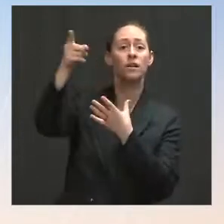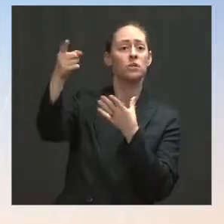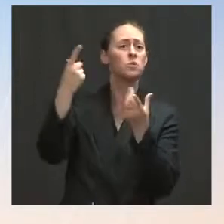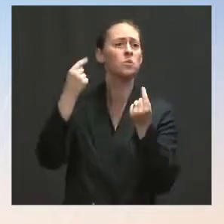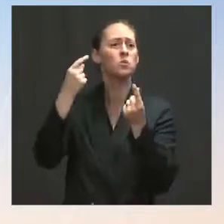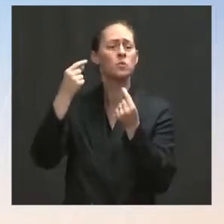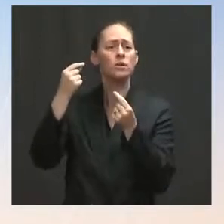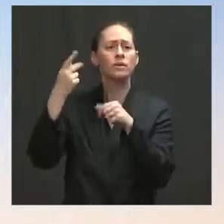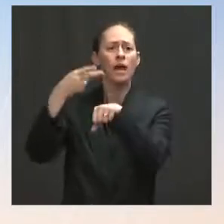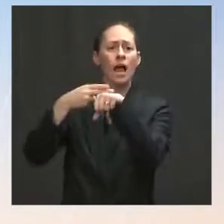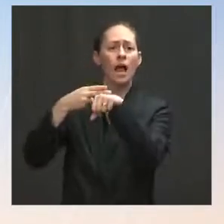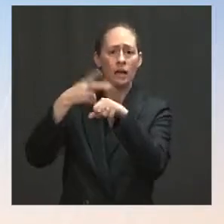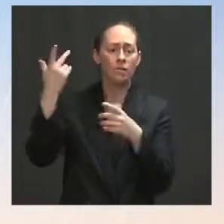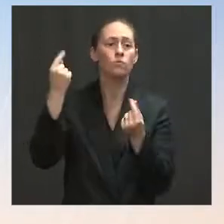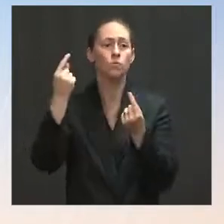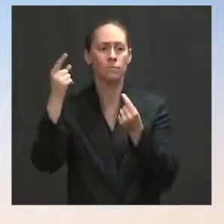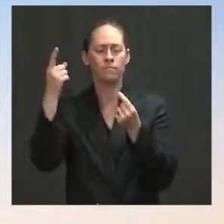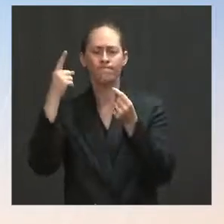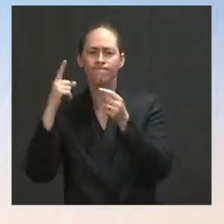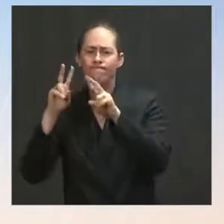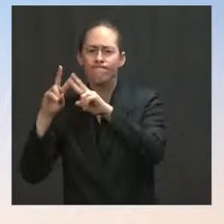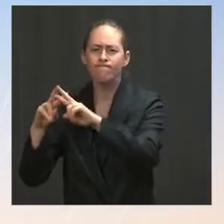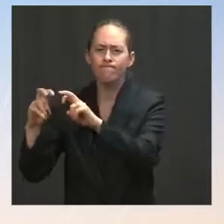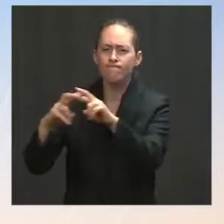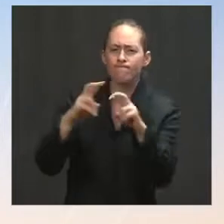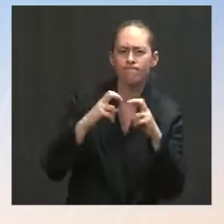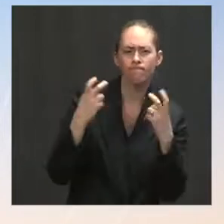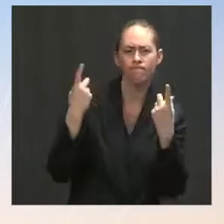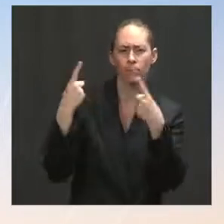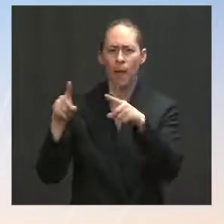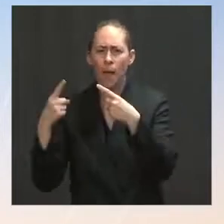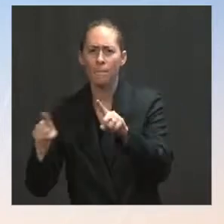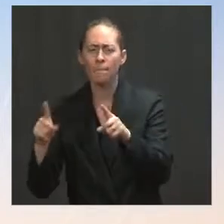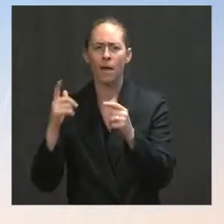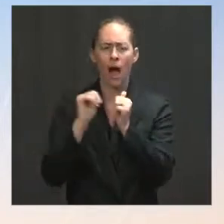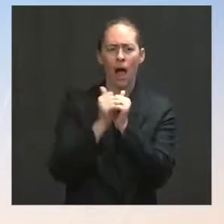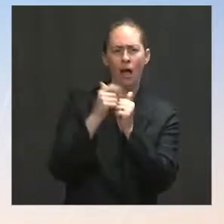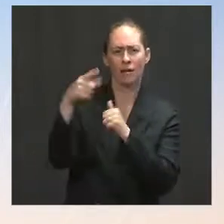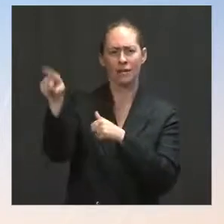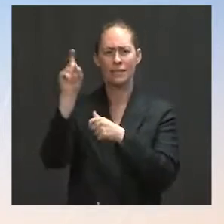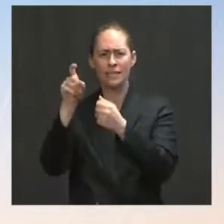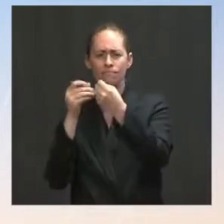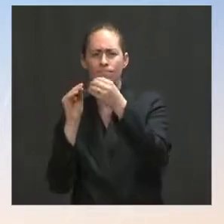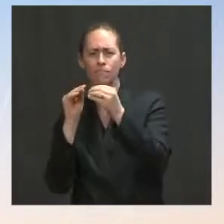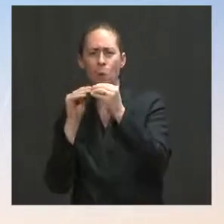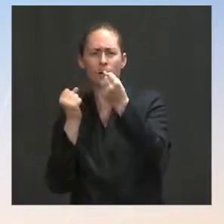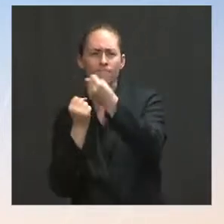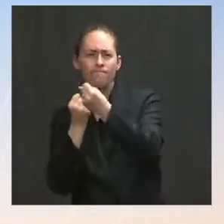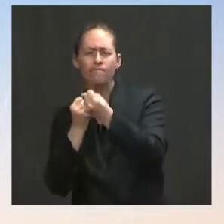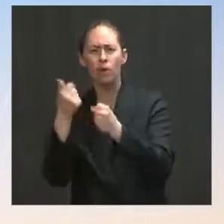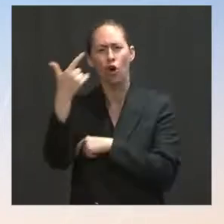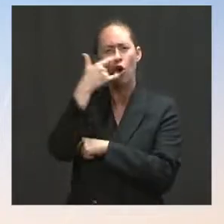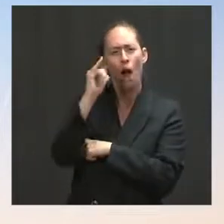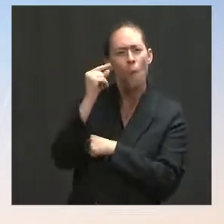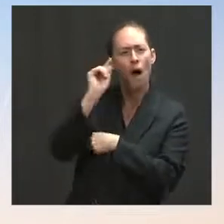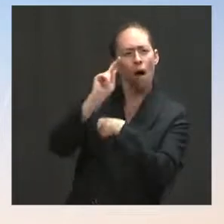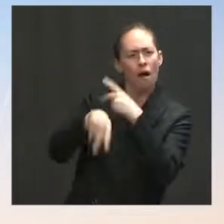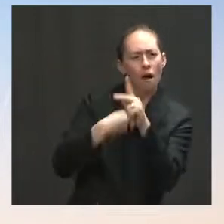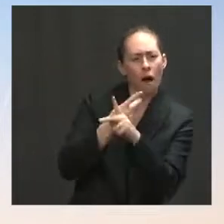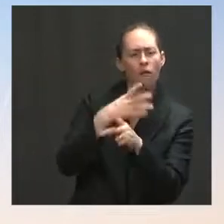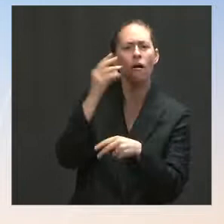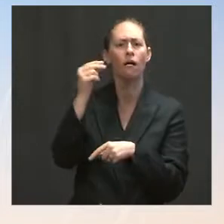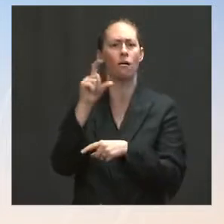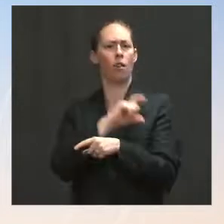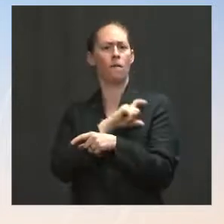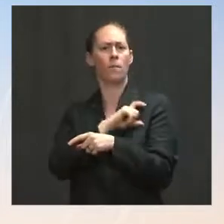they worked to get a better understanding of the request for assistance and to offer assistance to law enforcement forces, the law